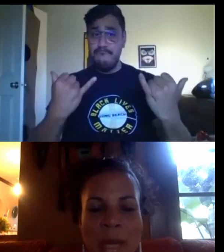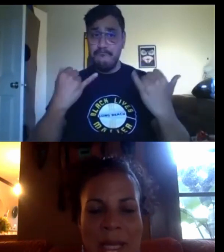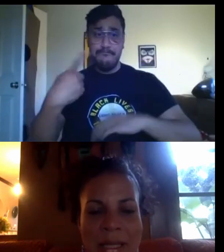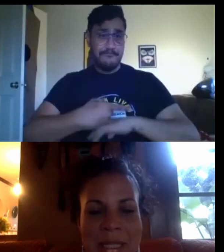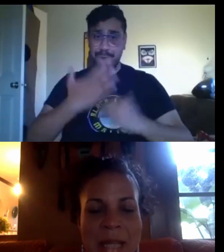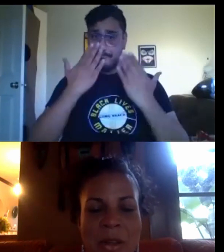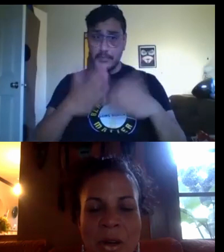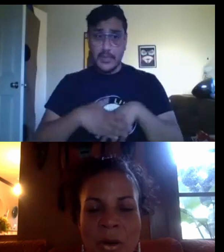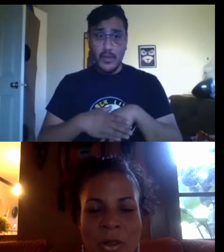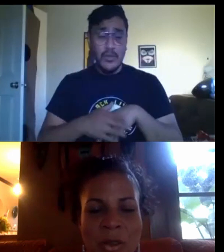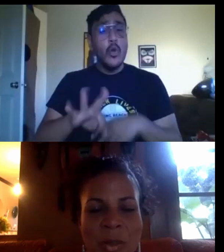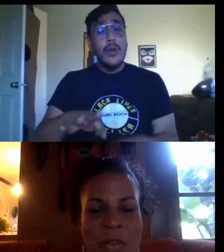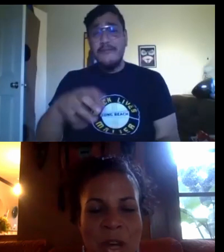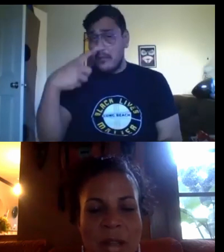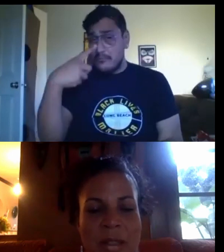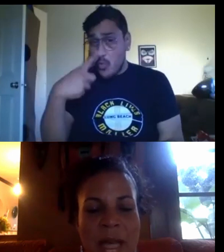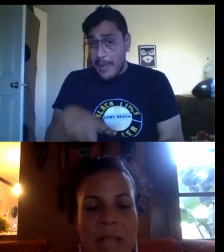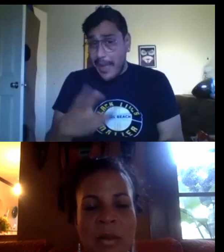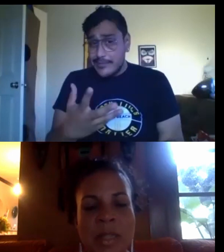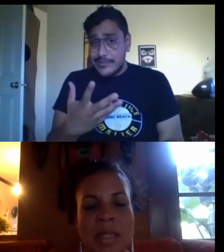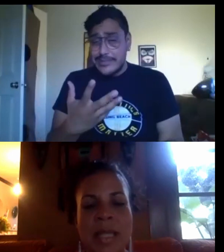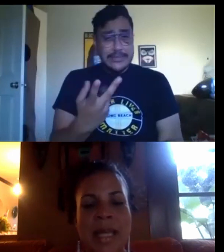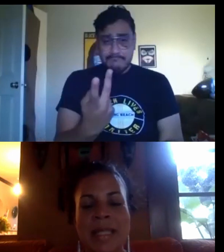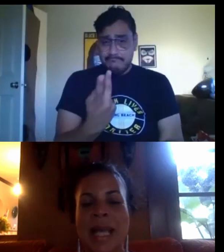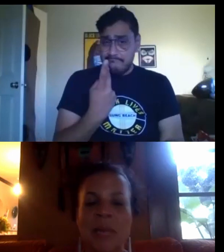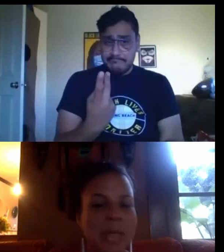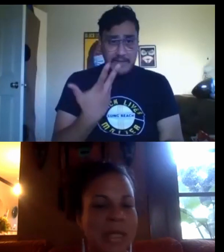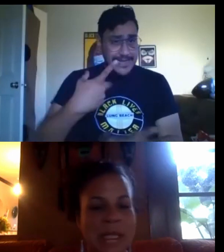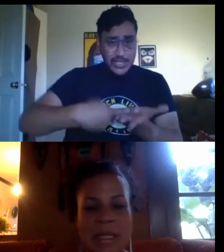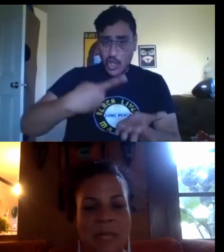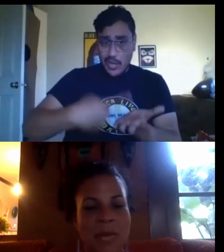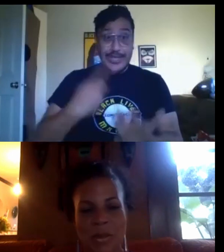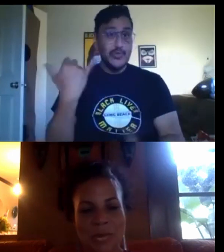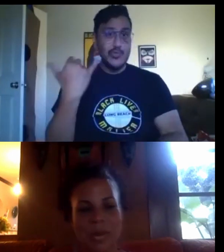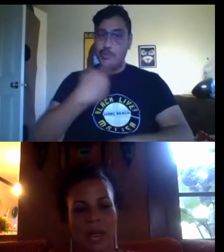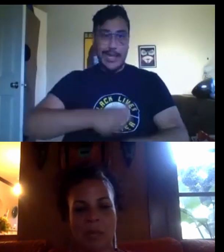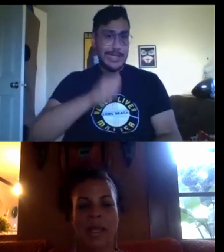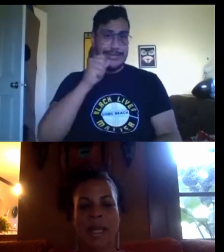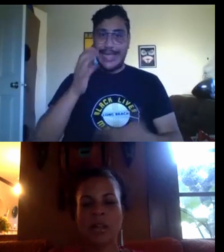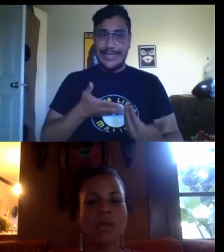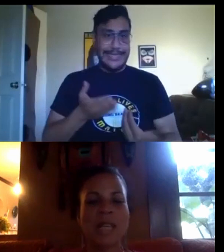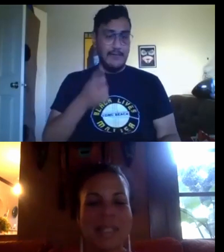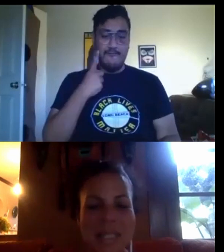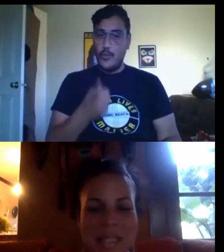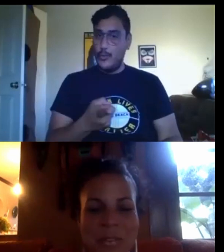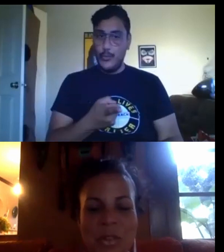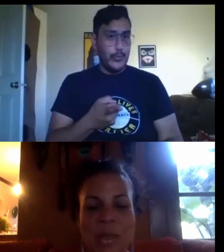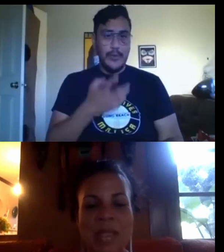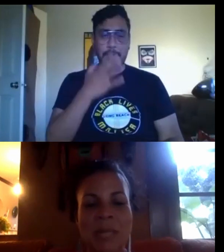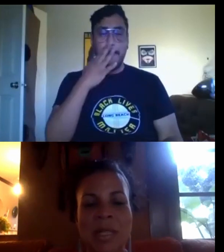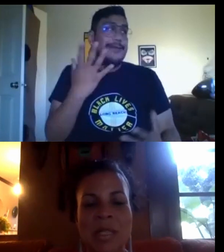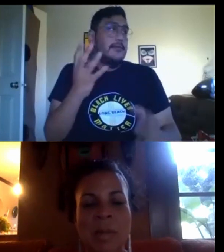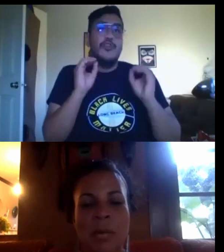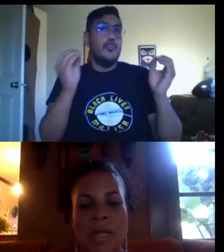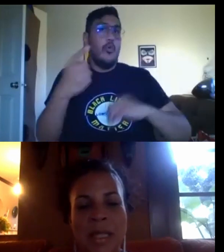don't mind, and I know, you know, we've talked, I know that today has not been easy for you. And no day is easy for you, but